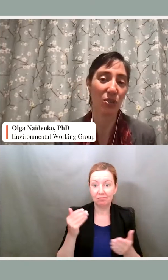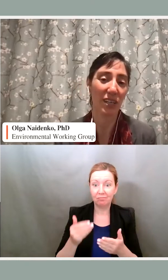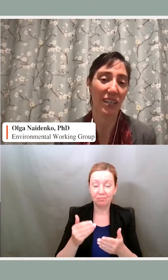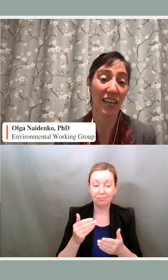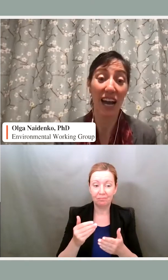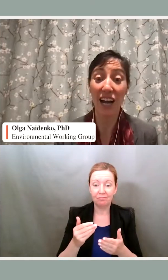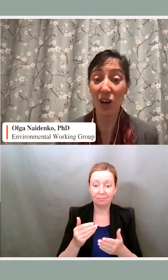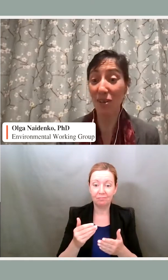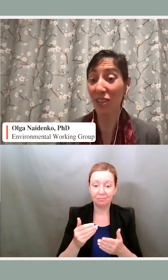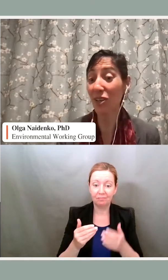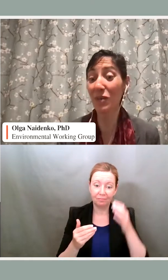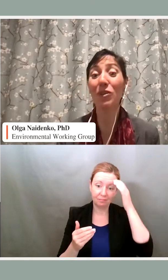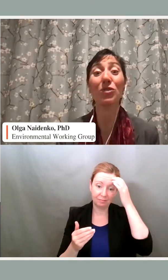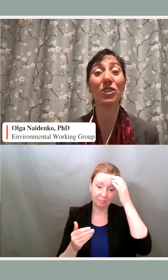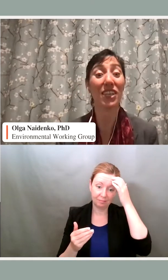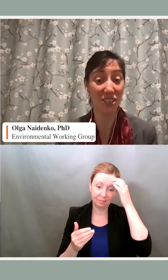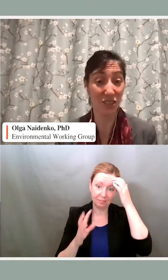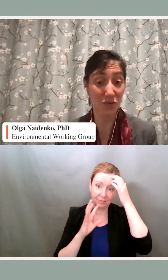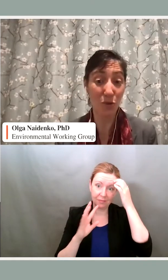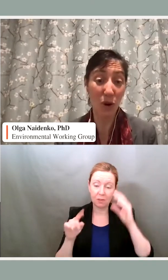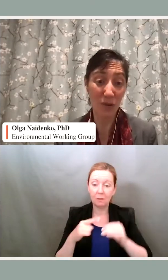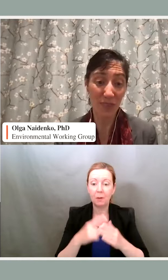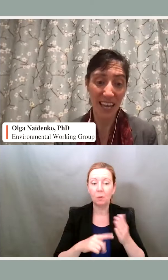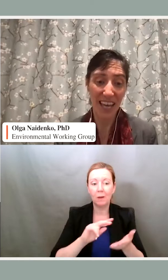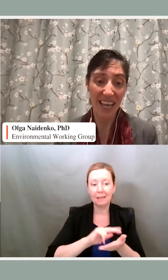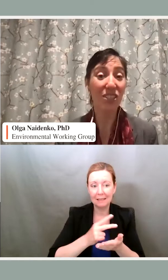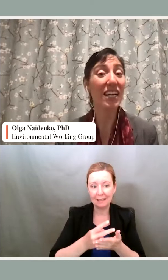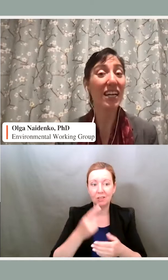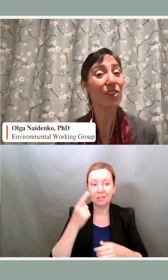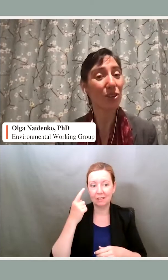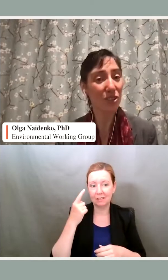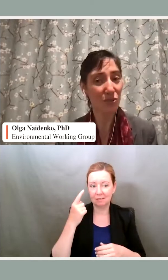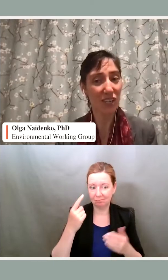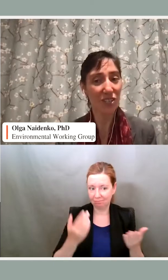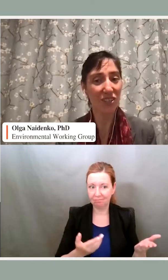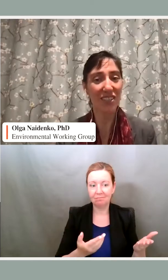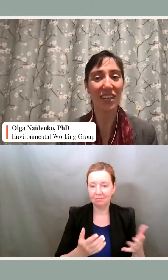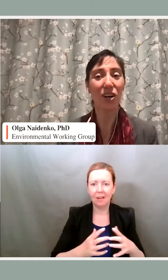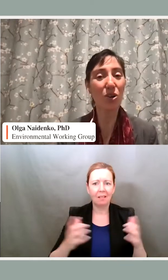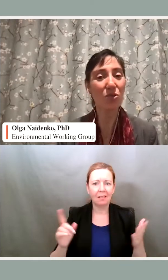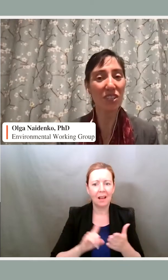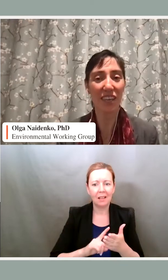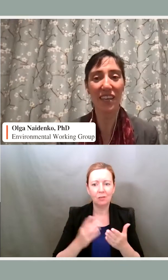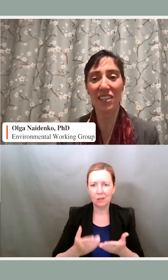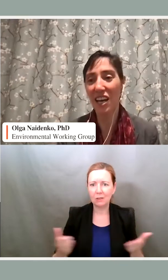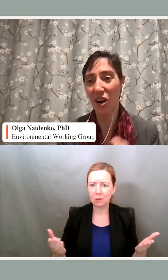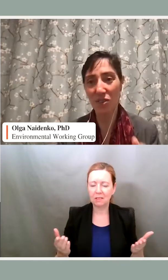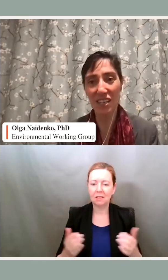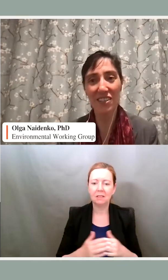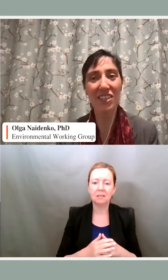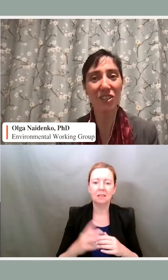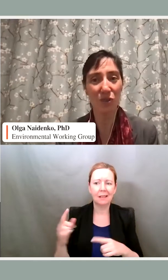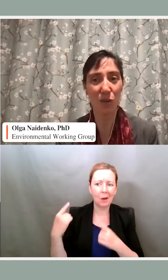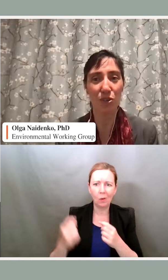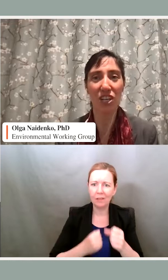conversation tonight are talking about what kitchen is for. So there are lots of resources that over the years, over